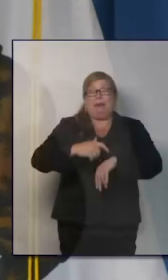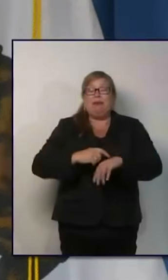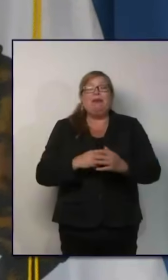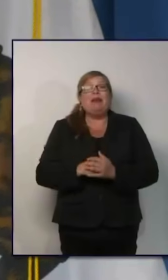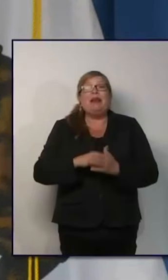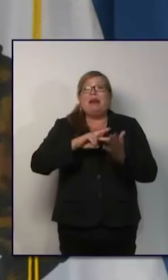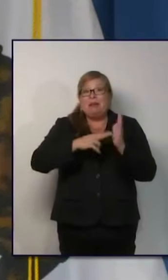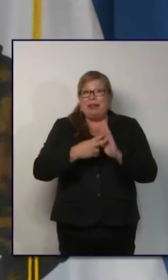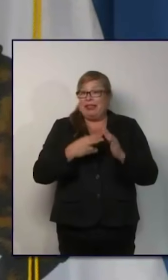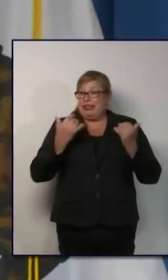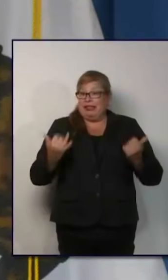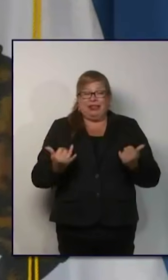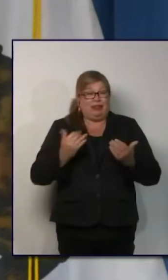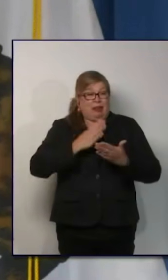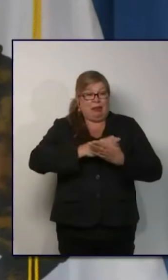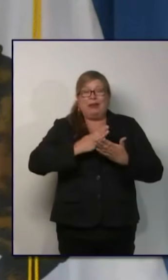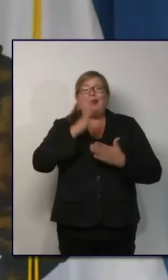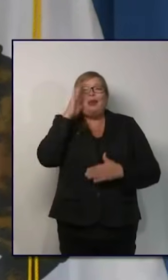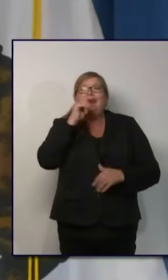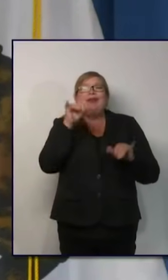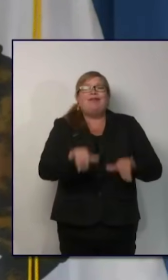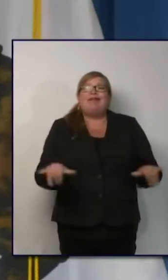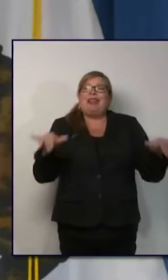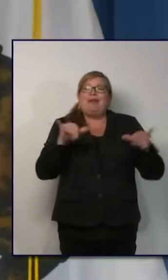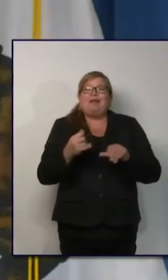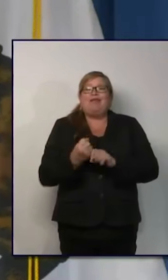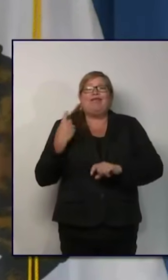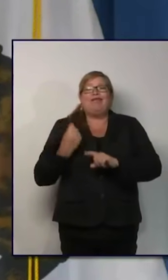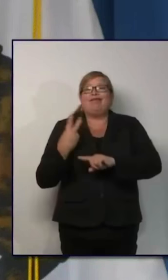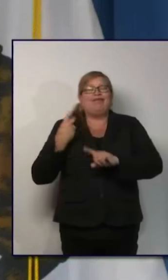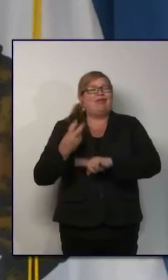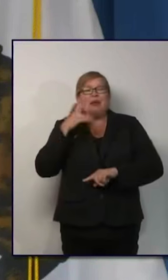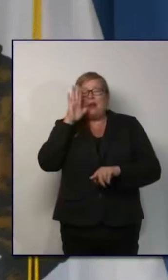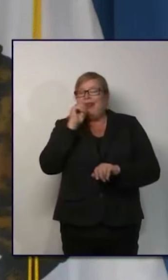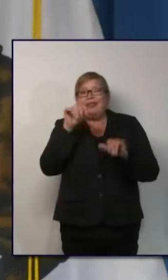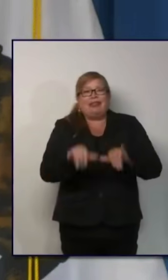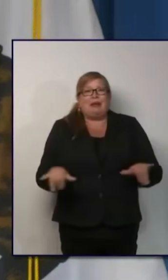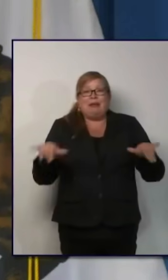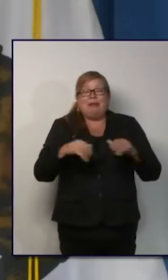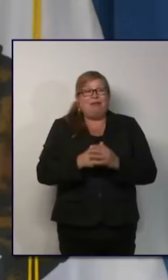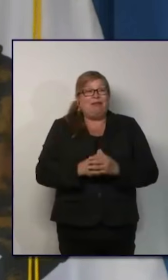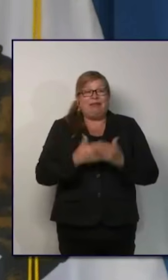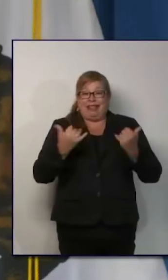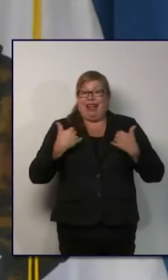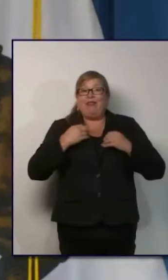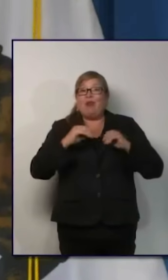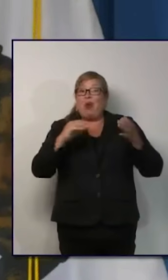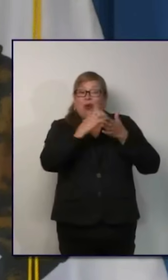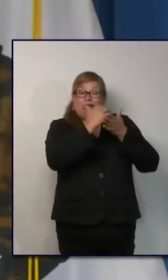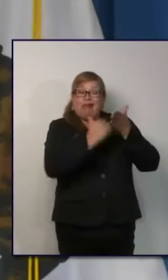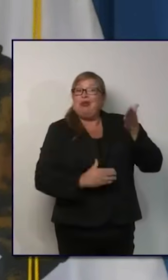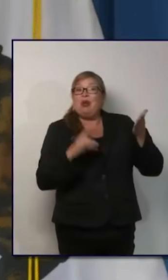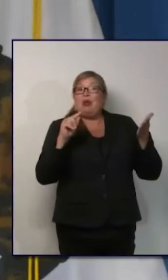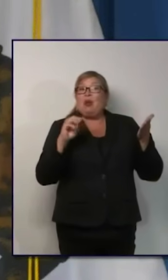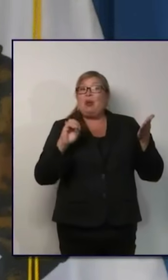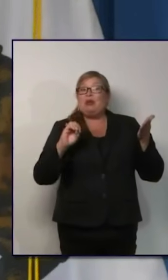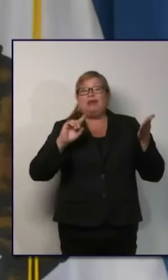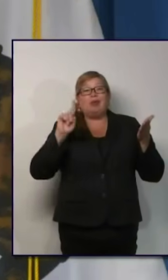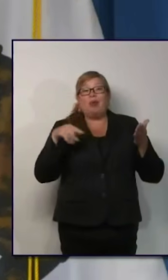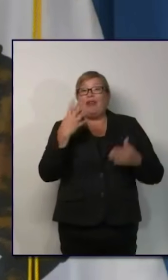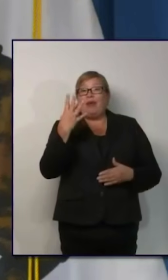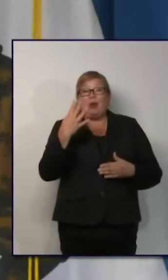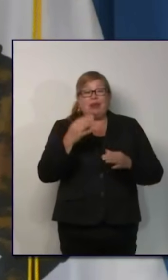an ordinary budget presentation. I come up to you today with no notes and just four simple